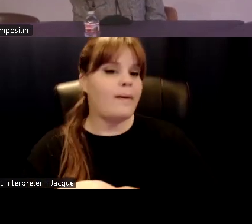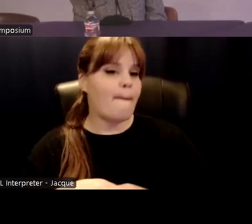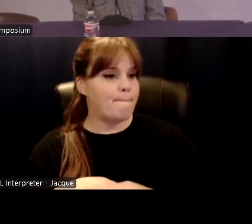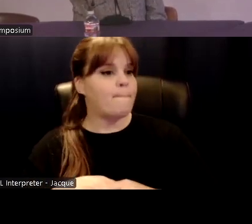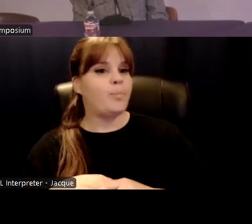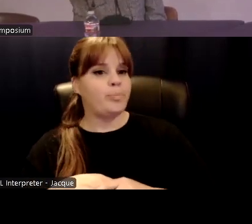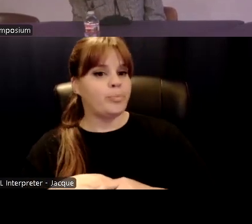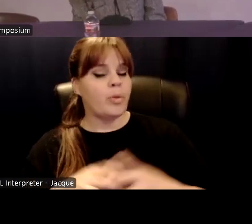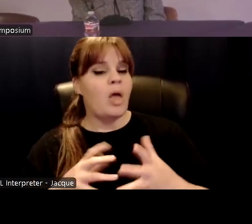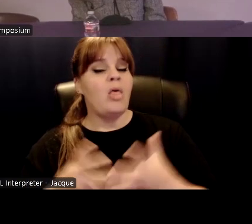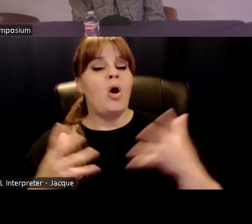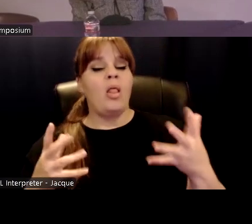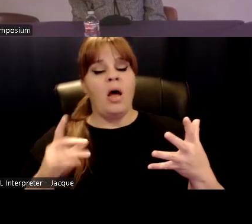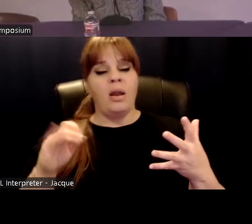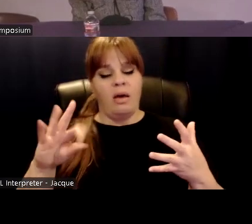that working? There are a lot of,